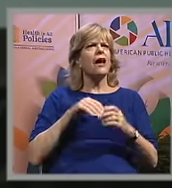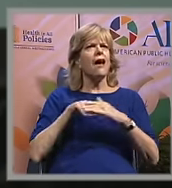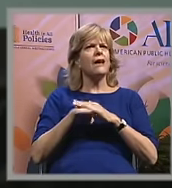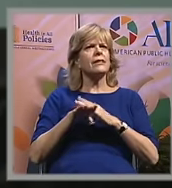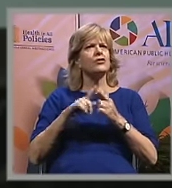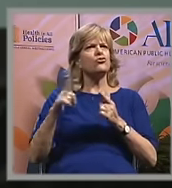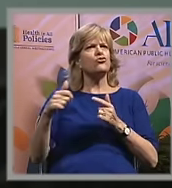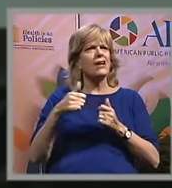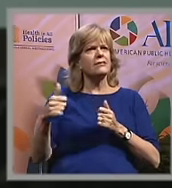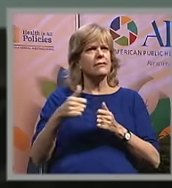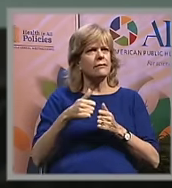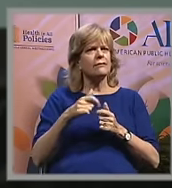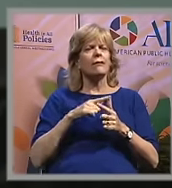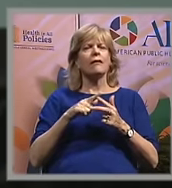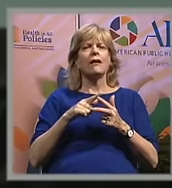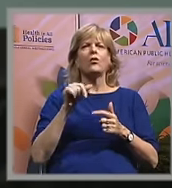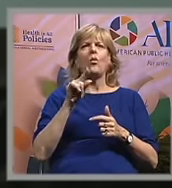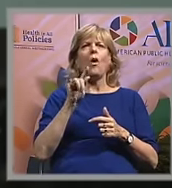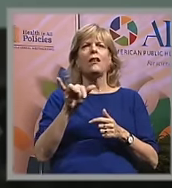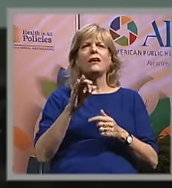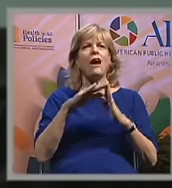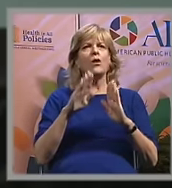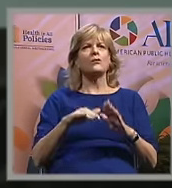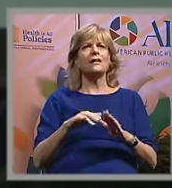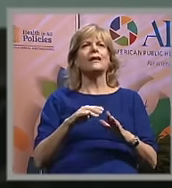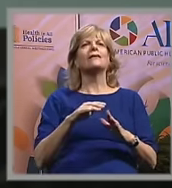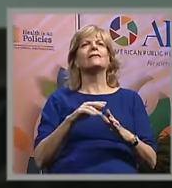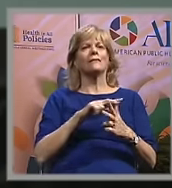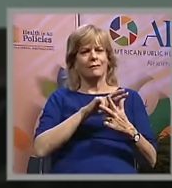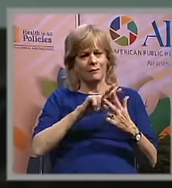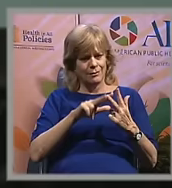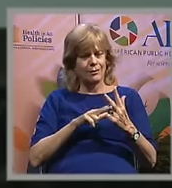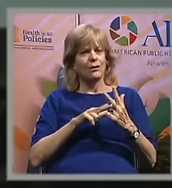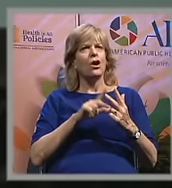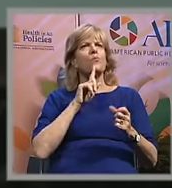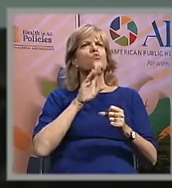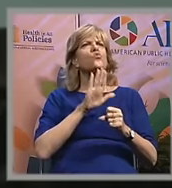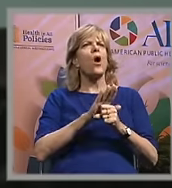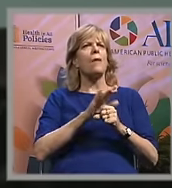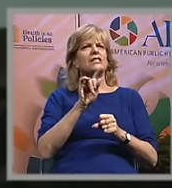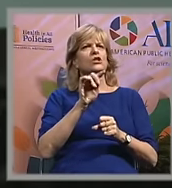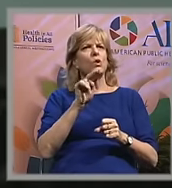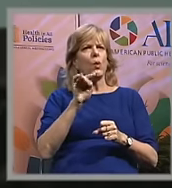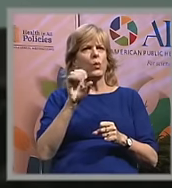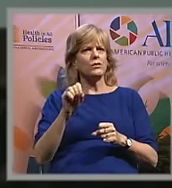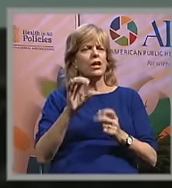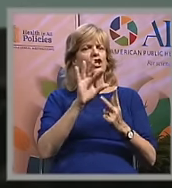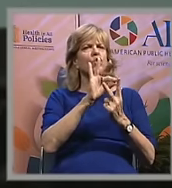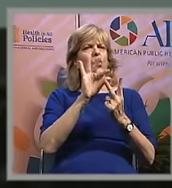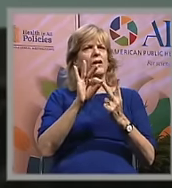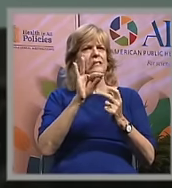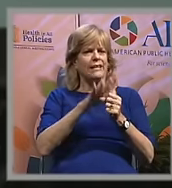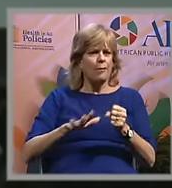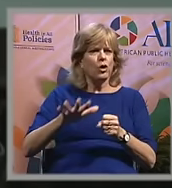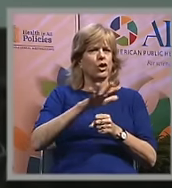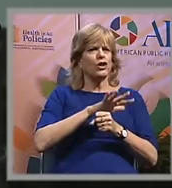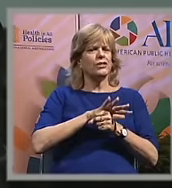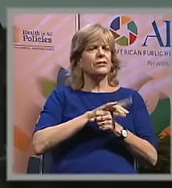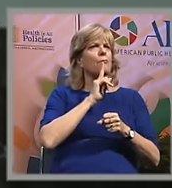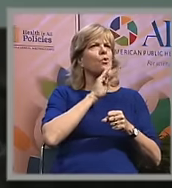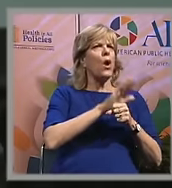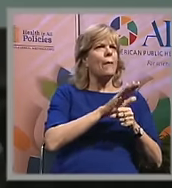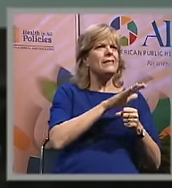to transit, and quality of housing. Promise neighborhoods, promise zones, choice neighborhoods are other examples of that work.